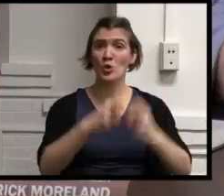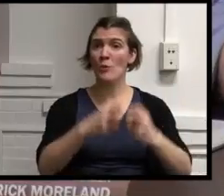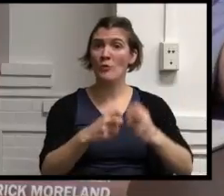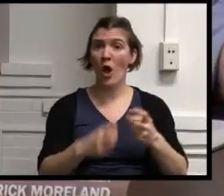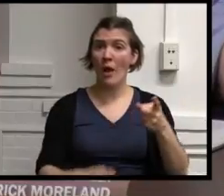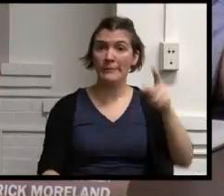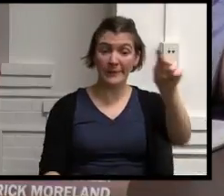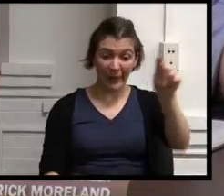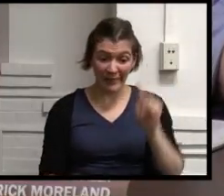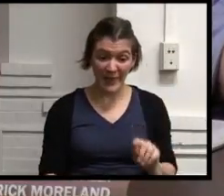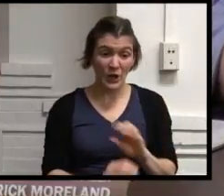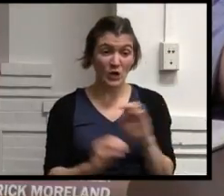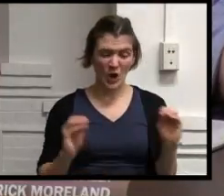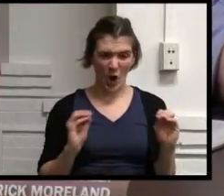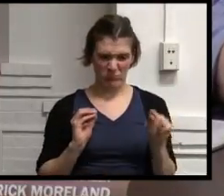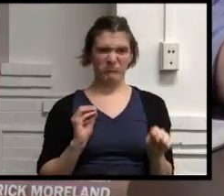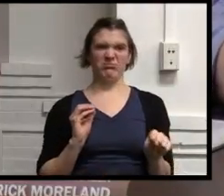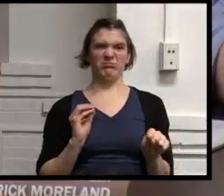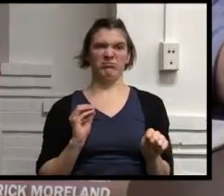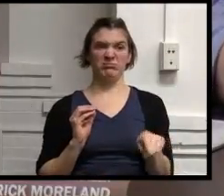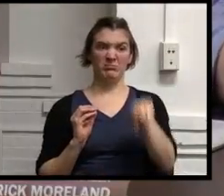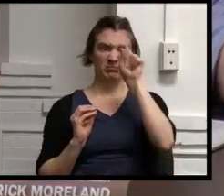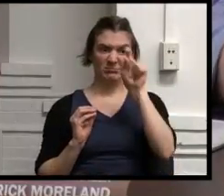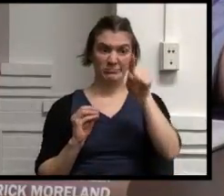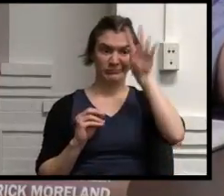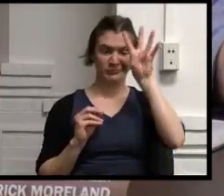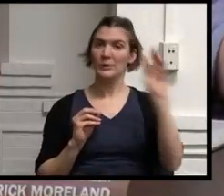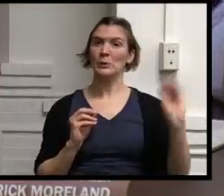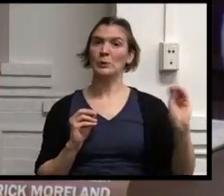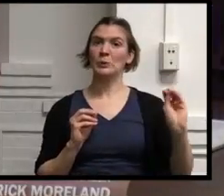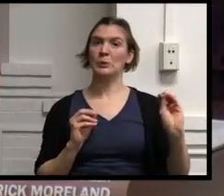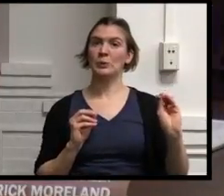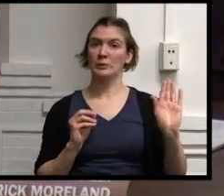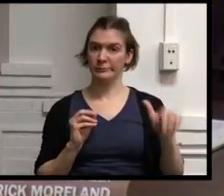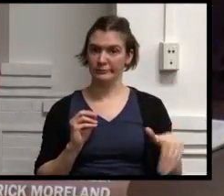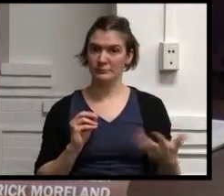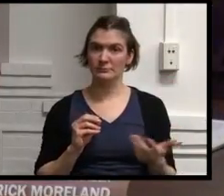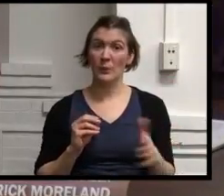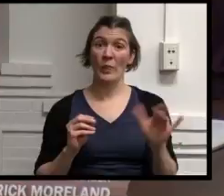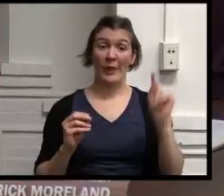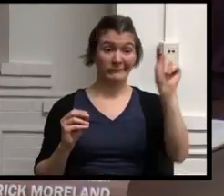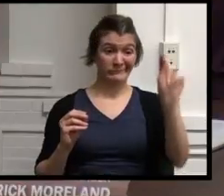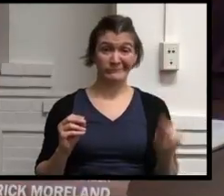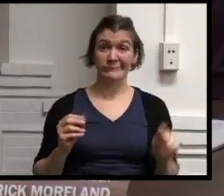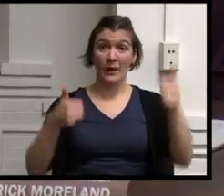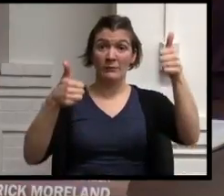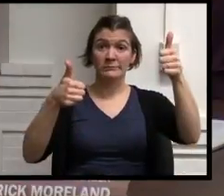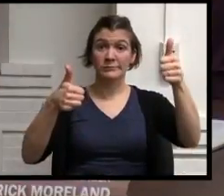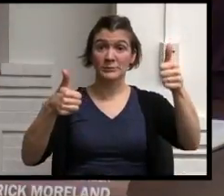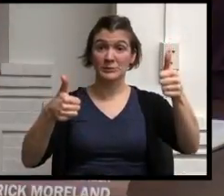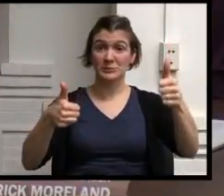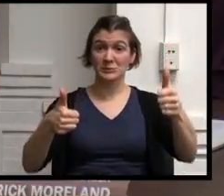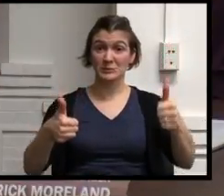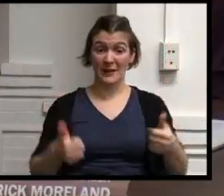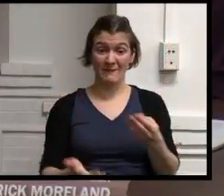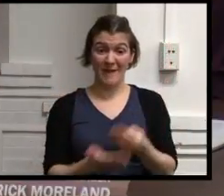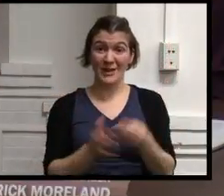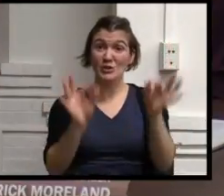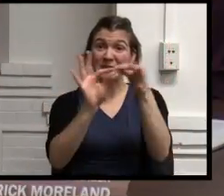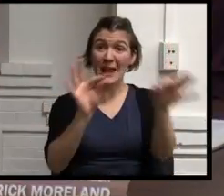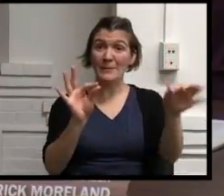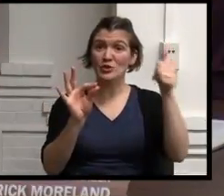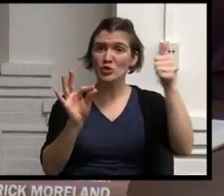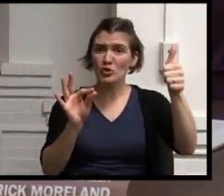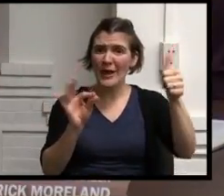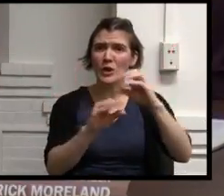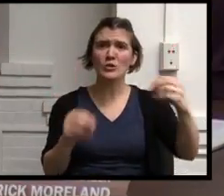And there were no audit findings identified for the year ended June 30, 2016. So financial statements,